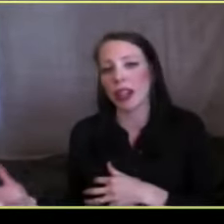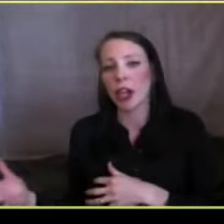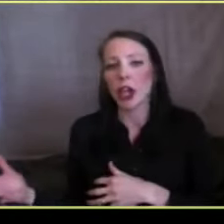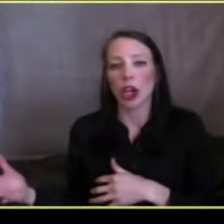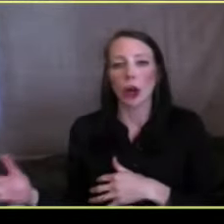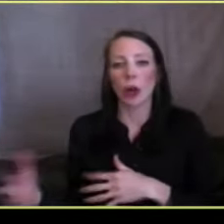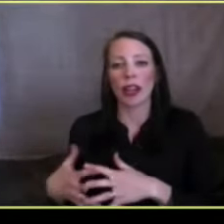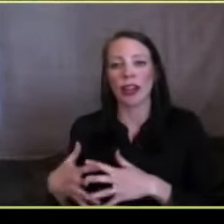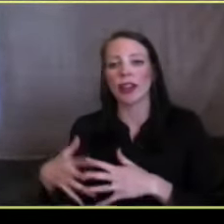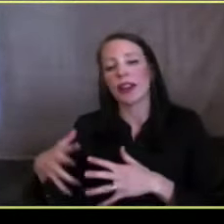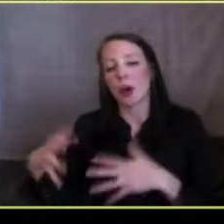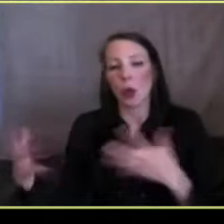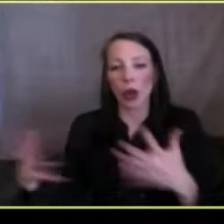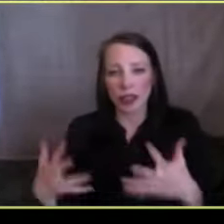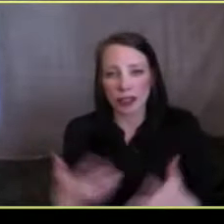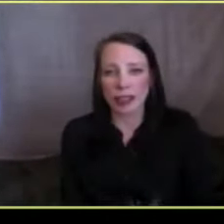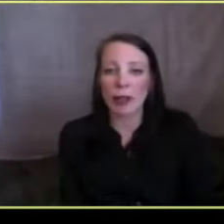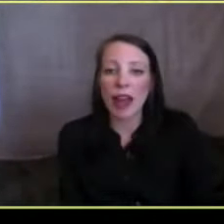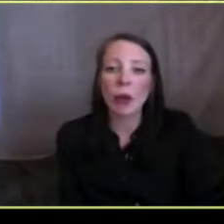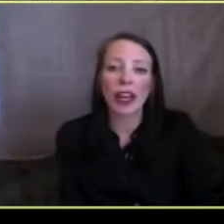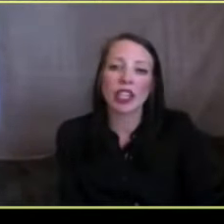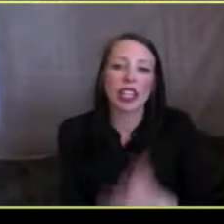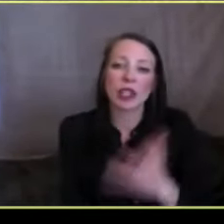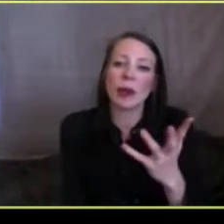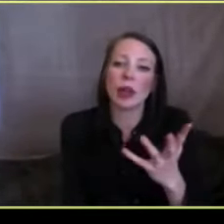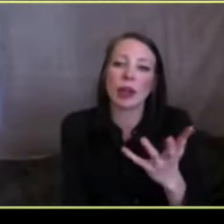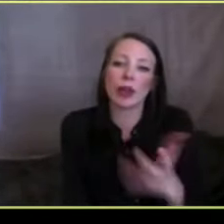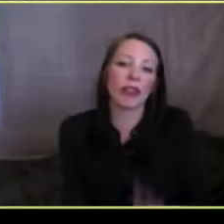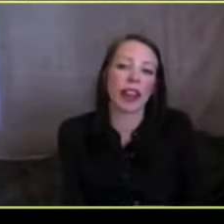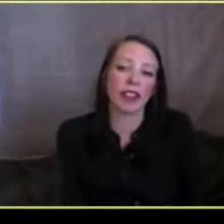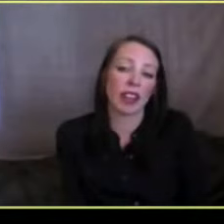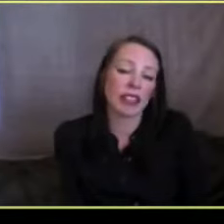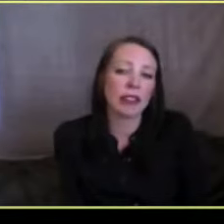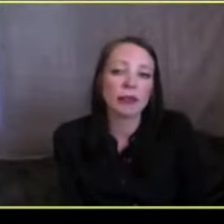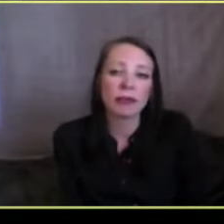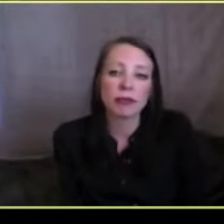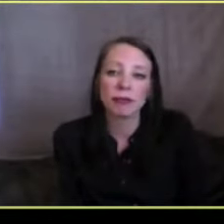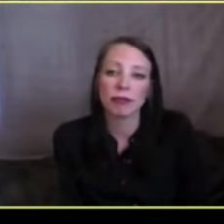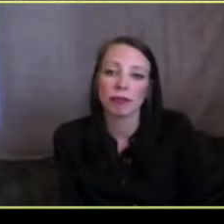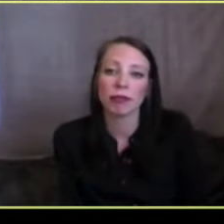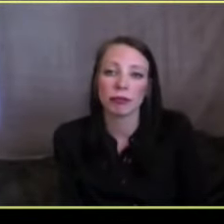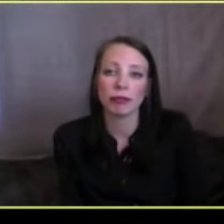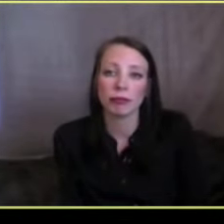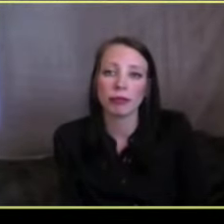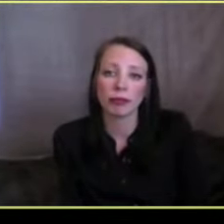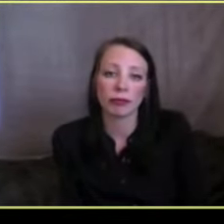something, we had to work the system that way. It's been really beautiful, and I've loved it.